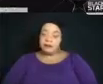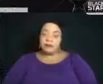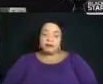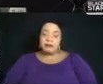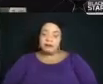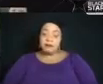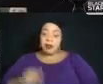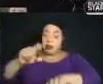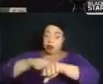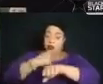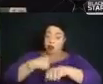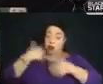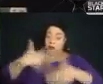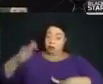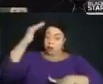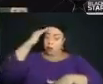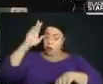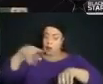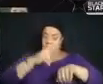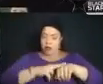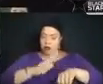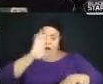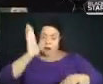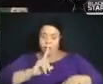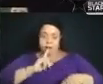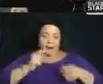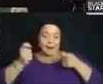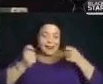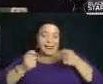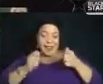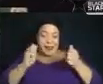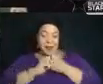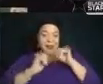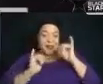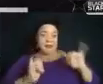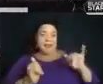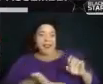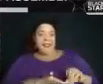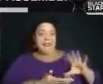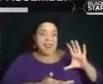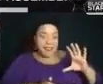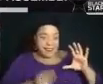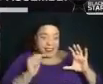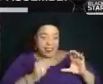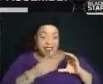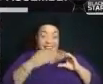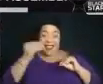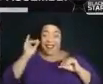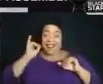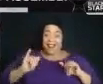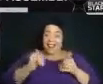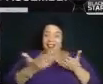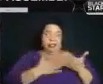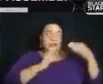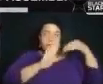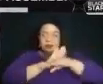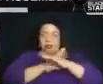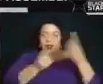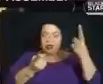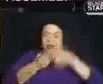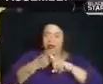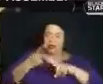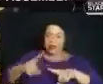inflation and recession until she does right by the poor and low wealth of this country. As